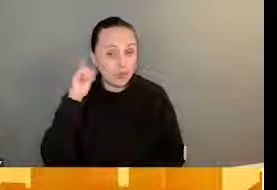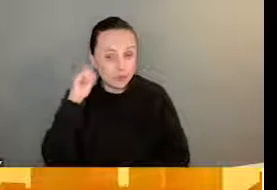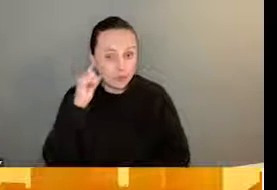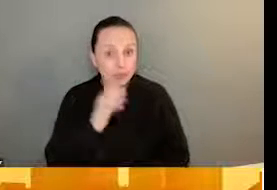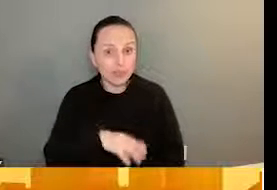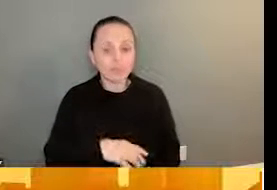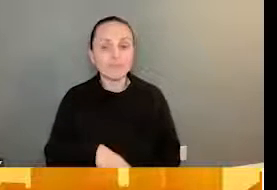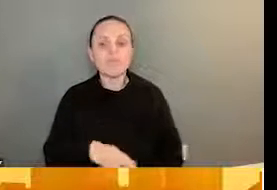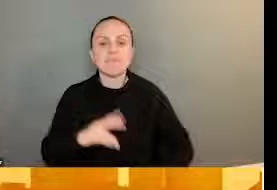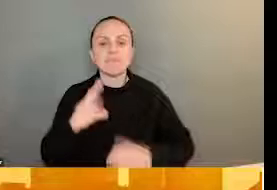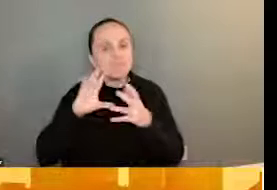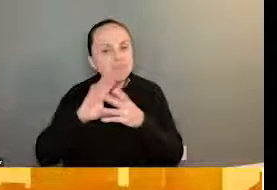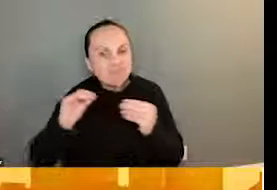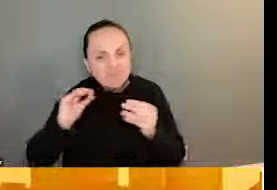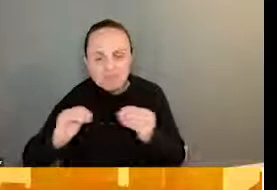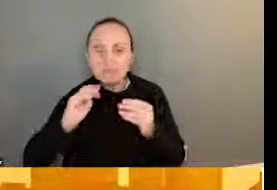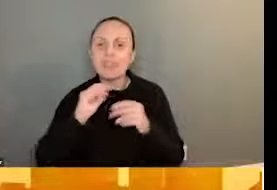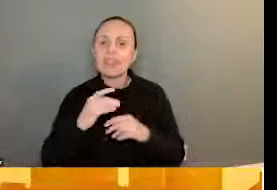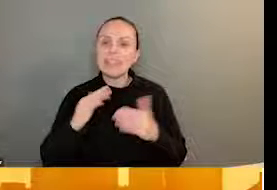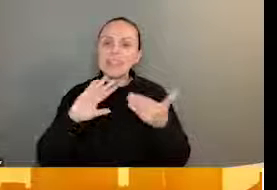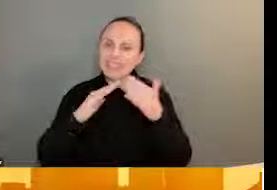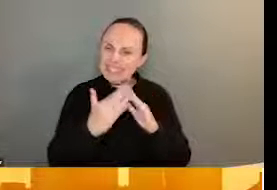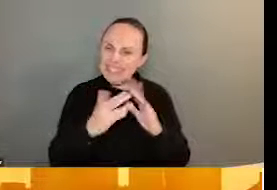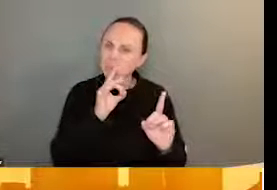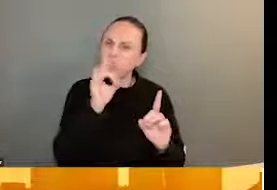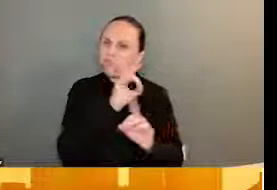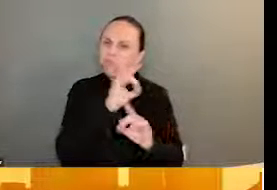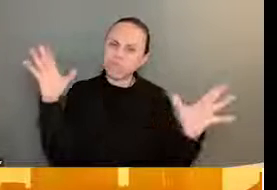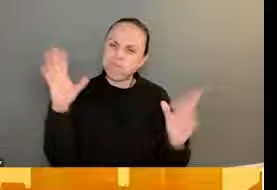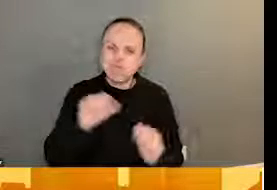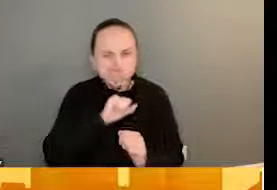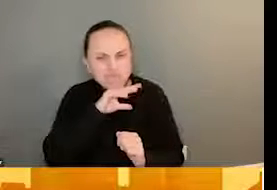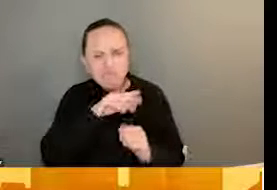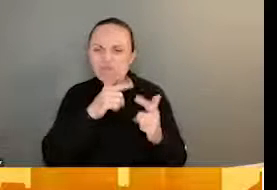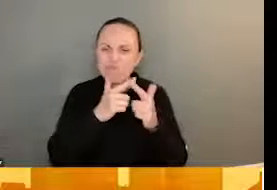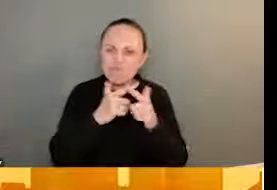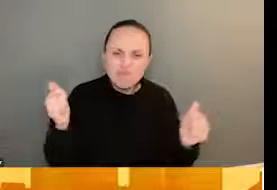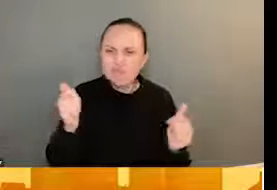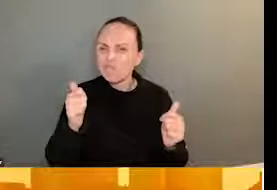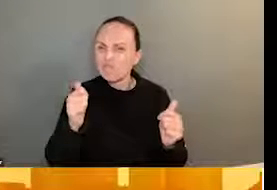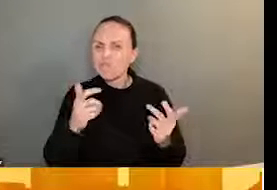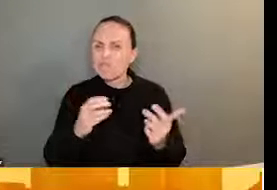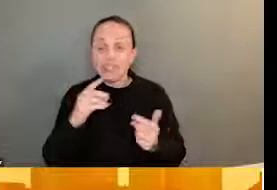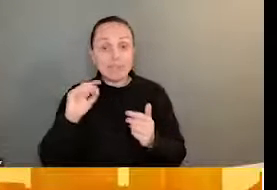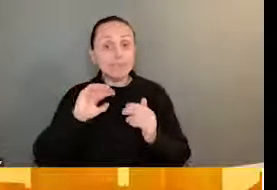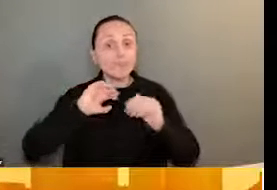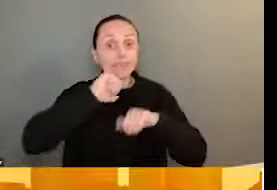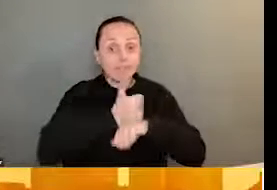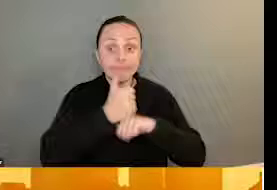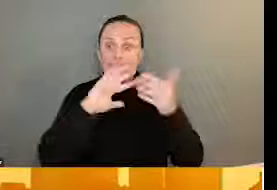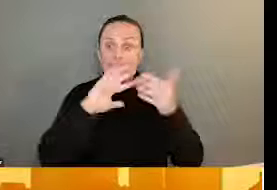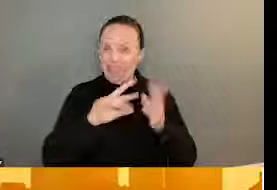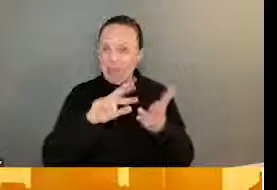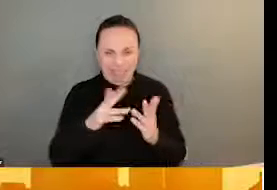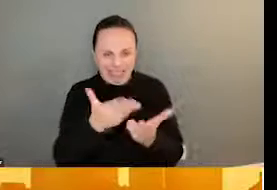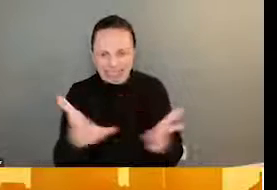the narratives around cities being these biological wastelands, right? That wherever we create cities, essentially death just follows,